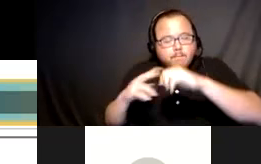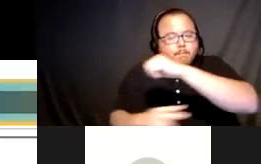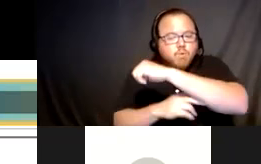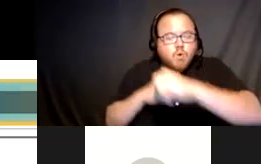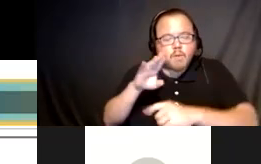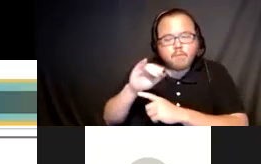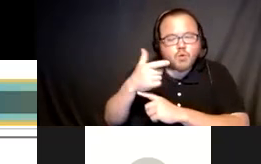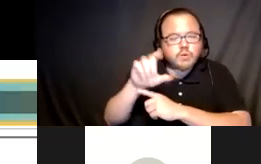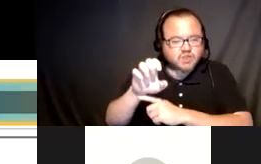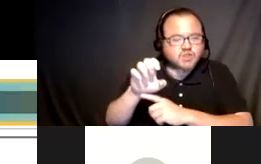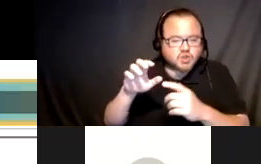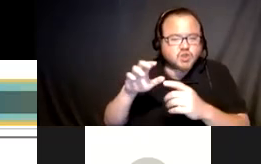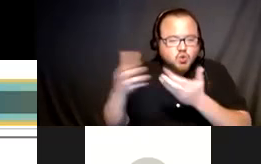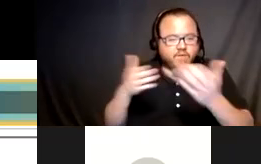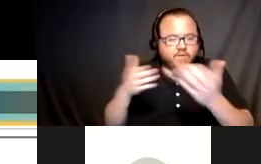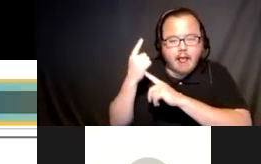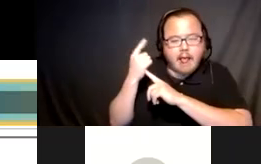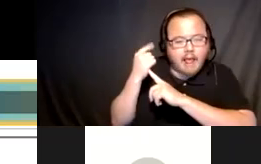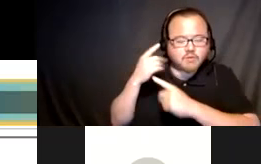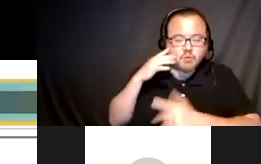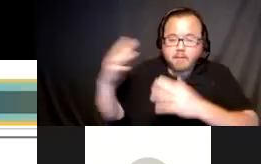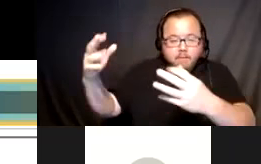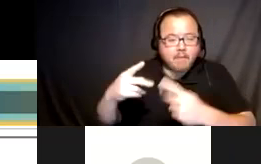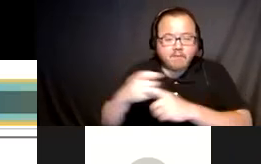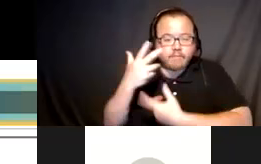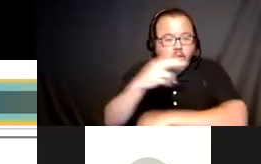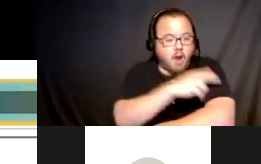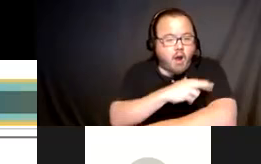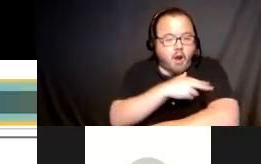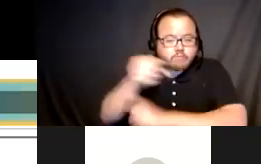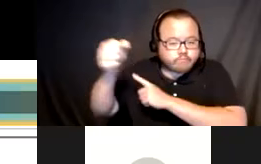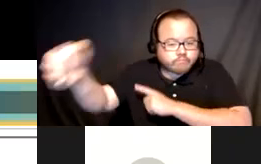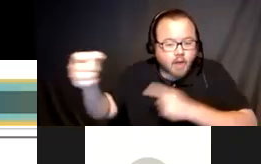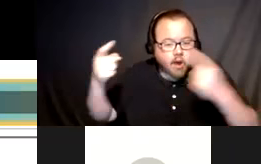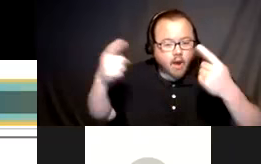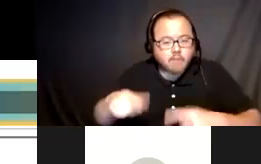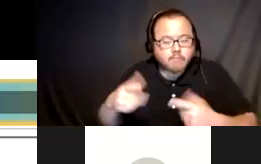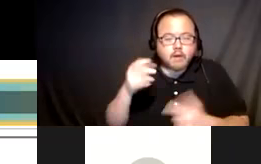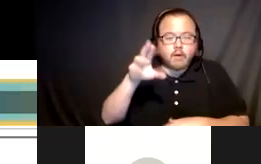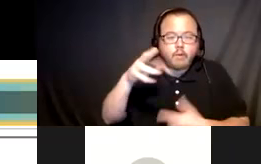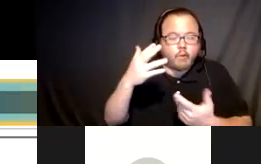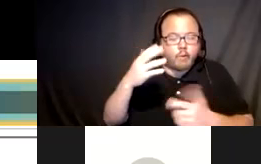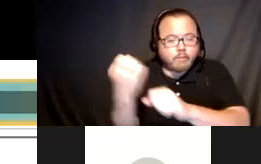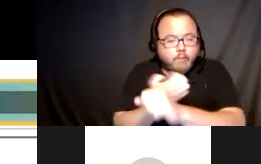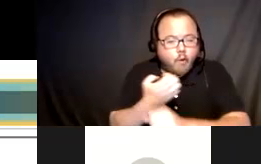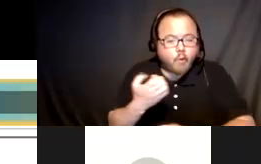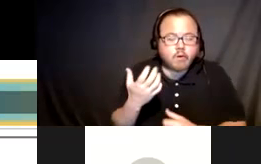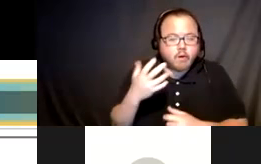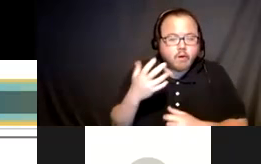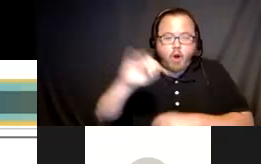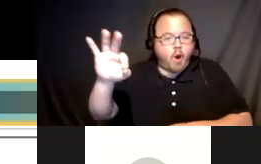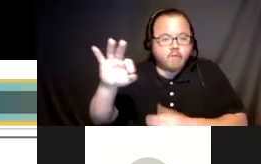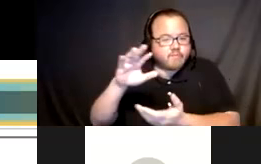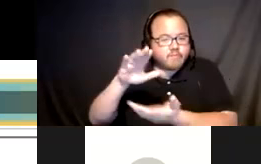last year, which is for students that might be returning from a hospitalization or an expulsion, but they have been off campus for